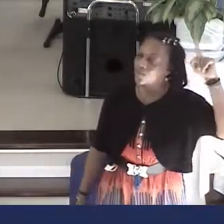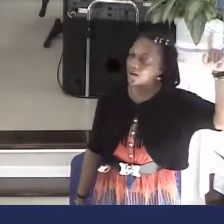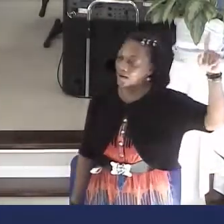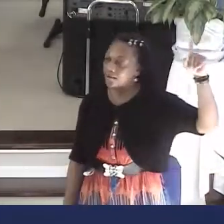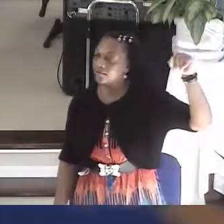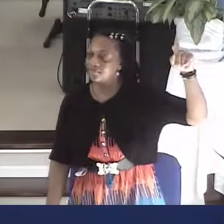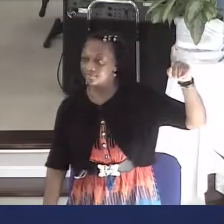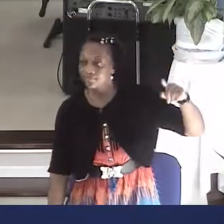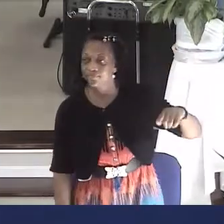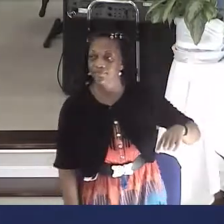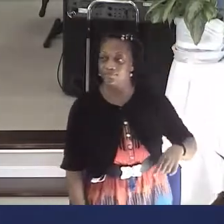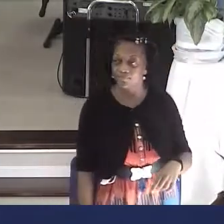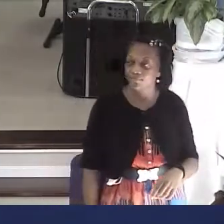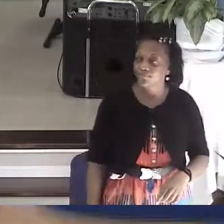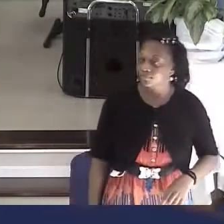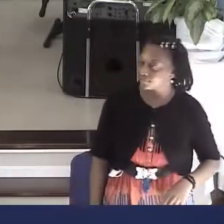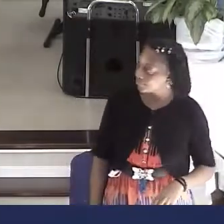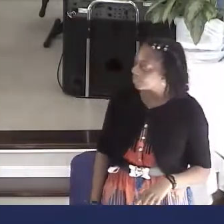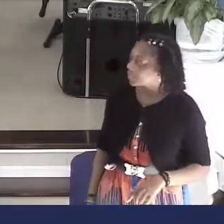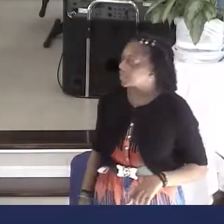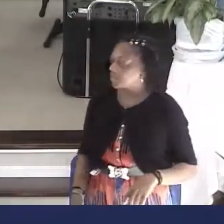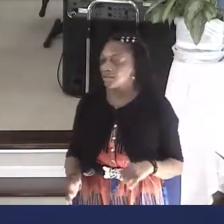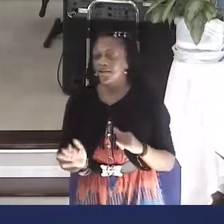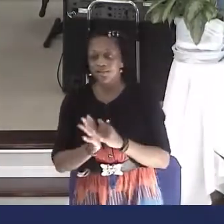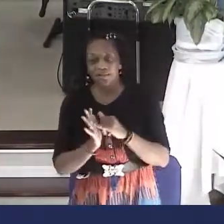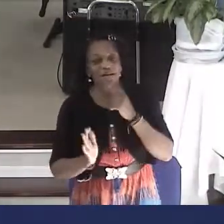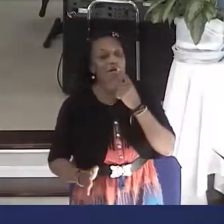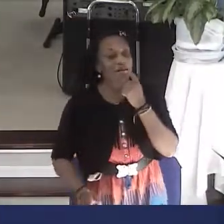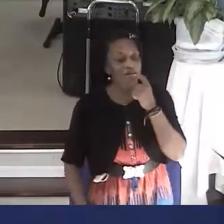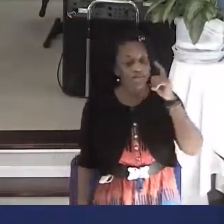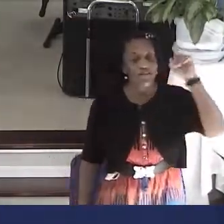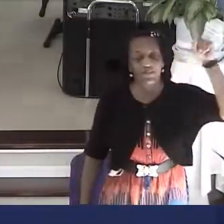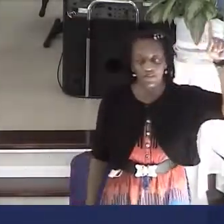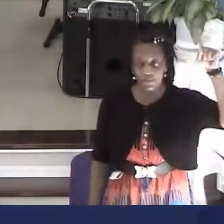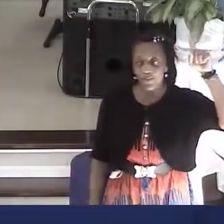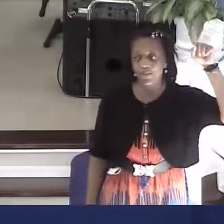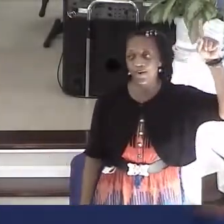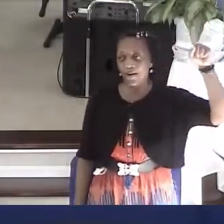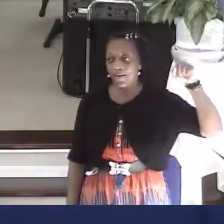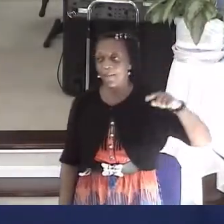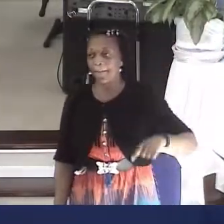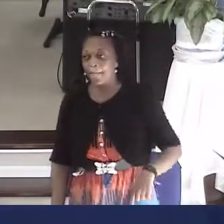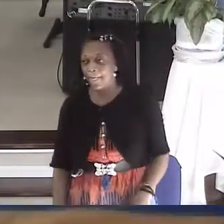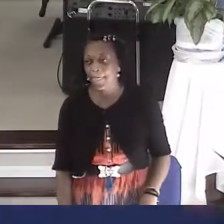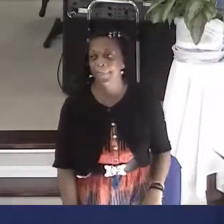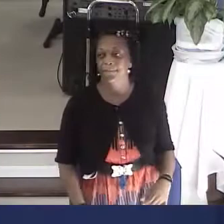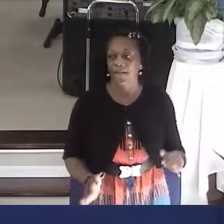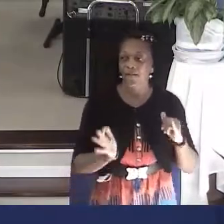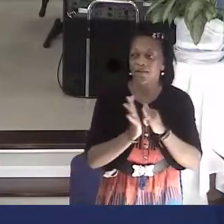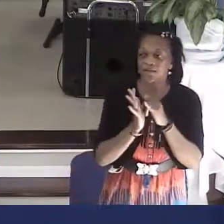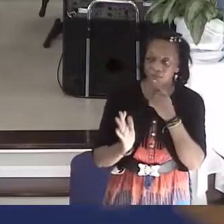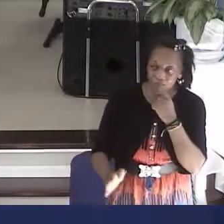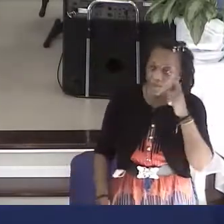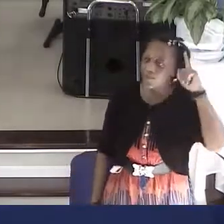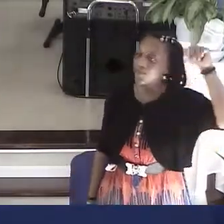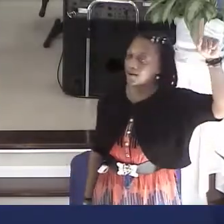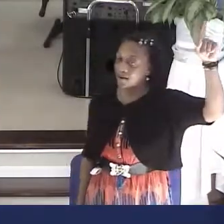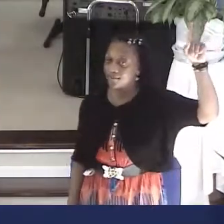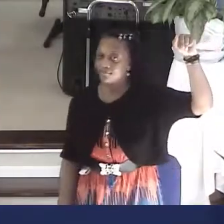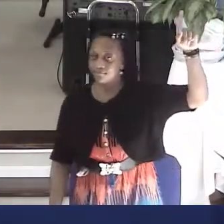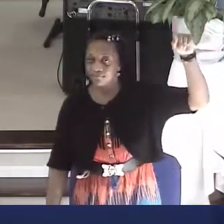you are. Oh Lord, touch that's somebody's back this morning. That's who you are. That's who